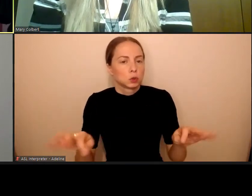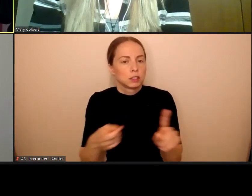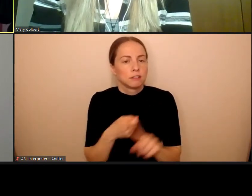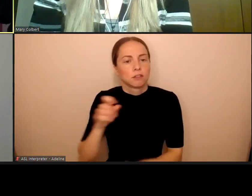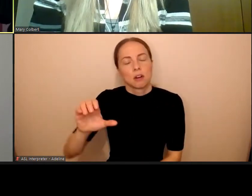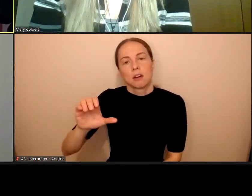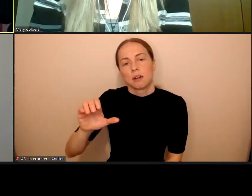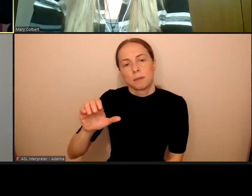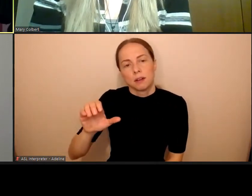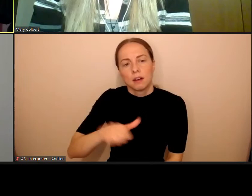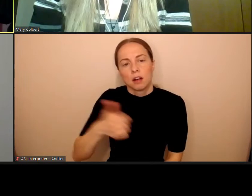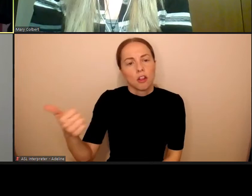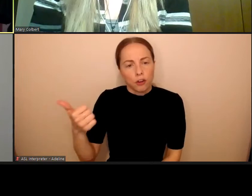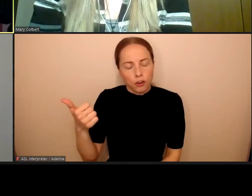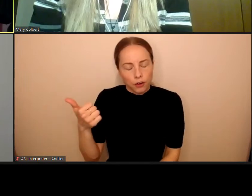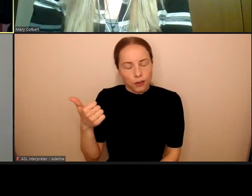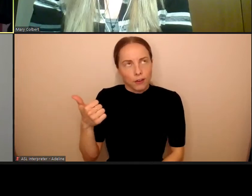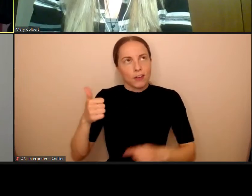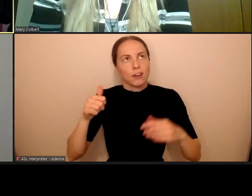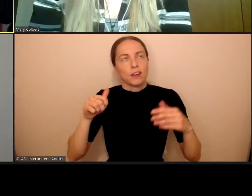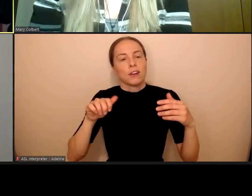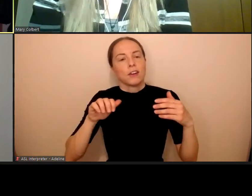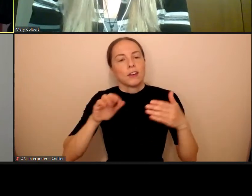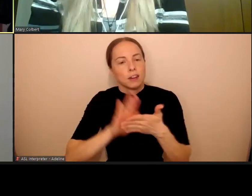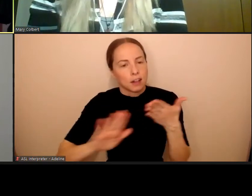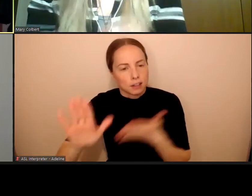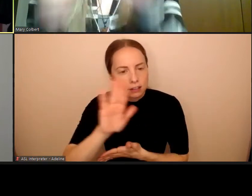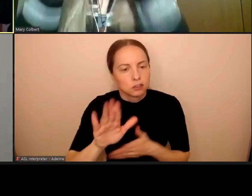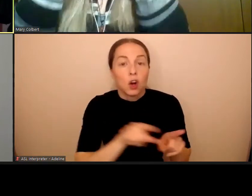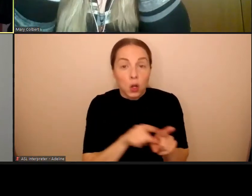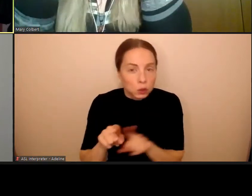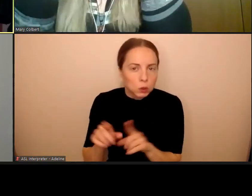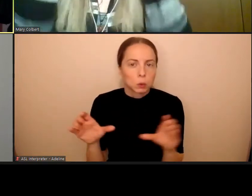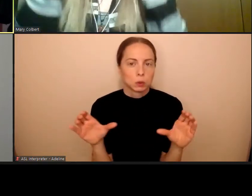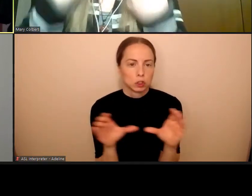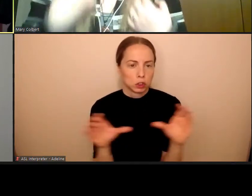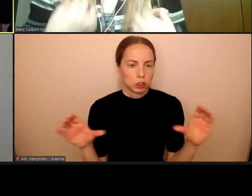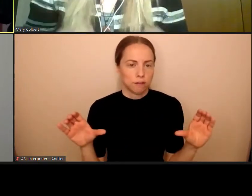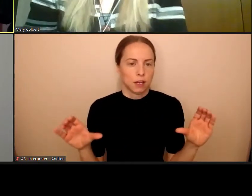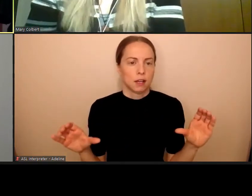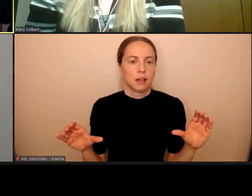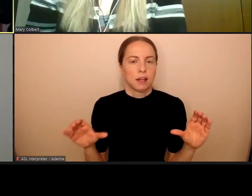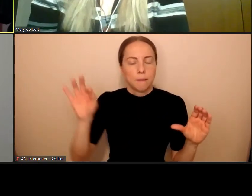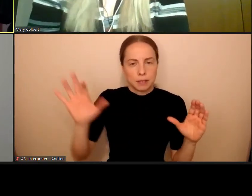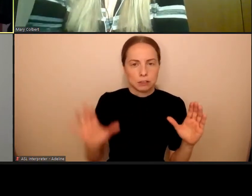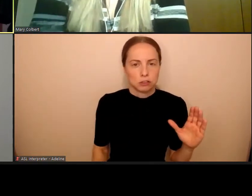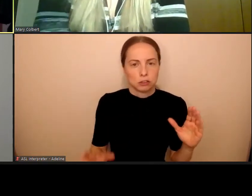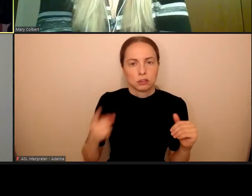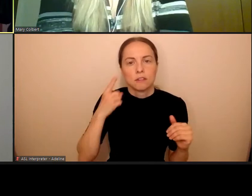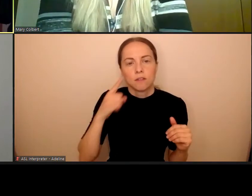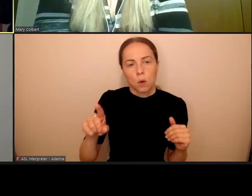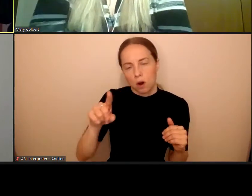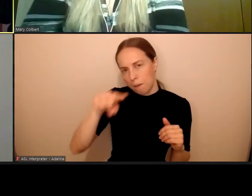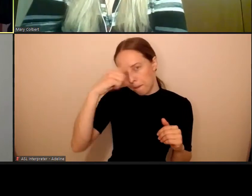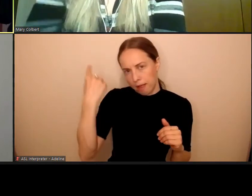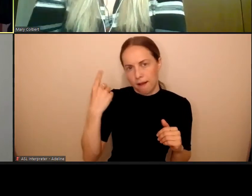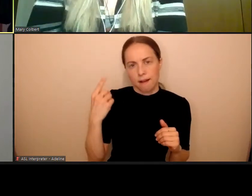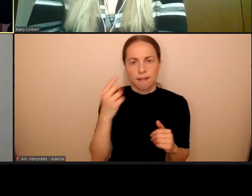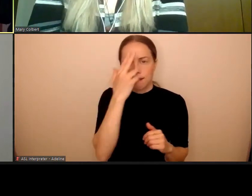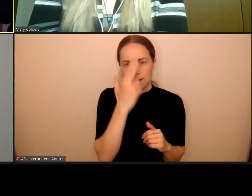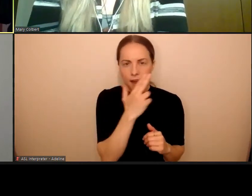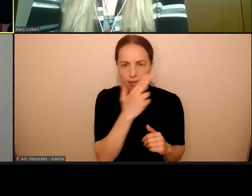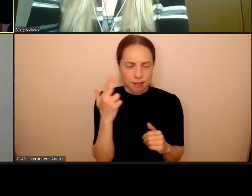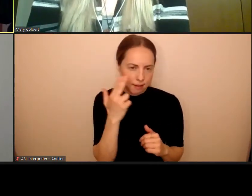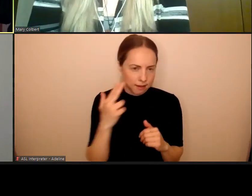youth minister and a pastoral minister for Black Catholic parishes. I've done everything in my career, from working at a sheltered workshop